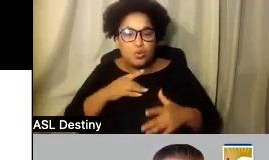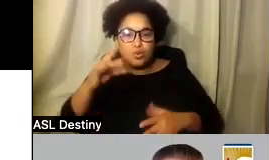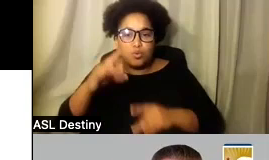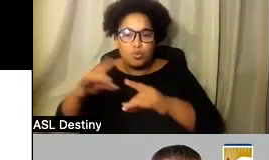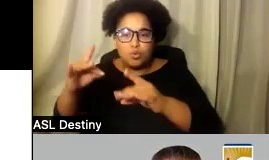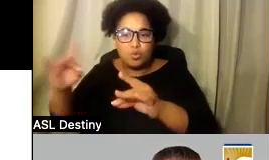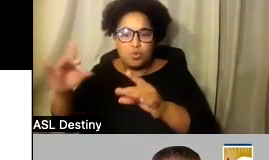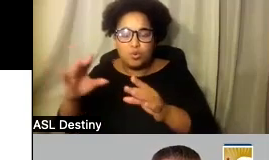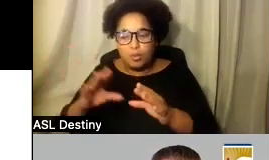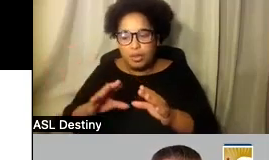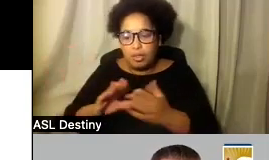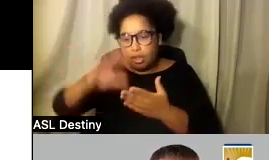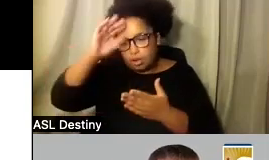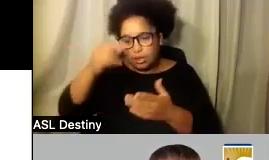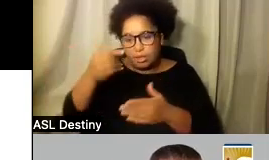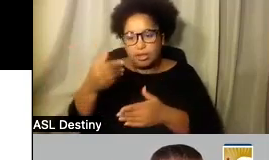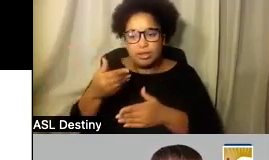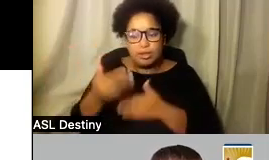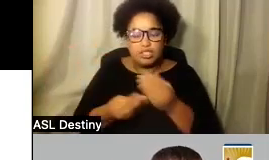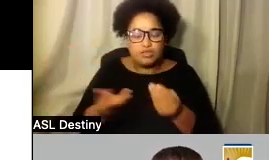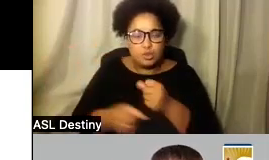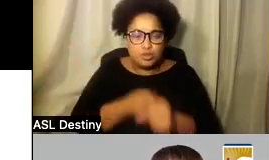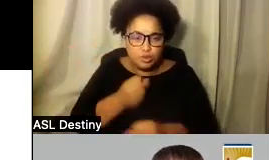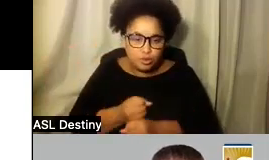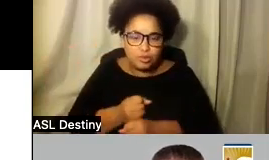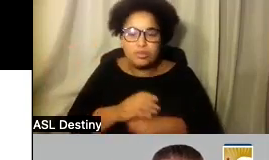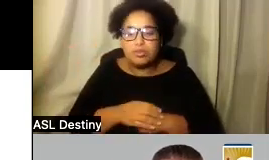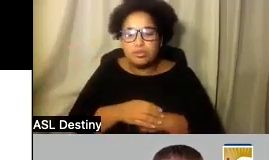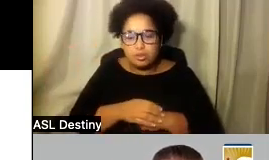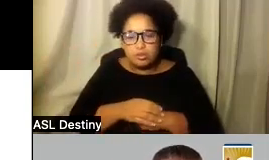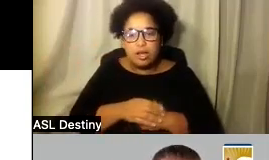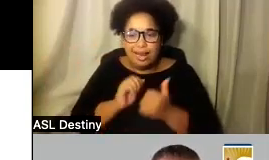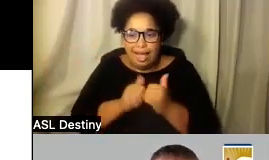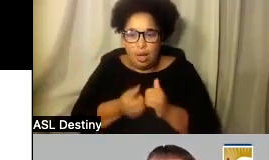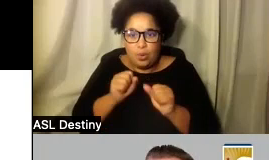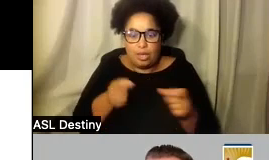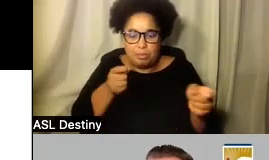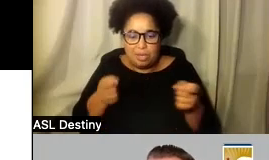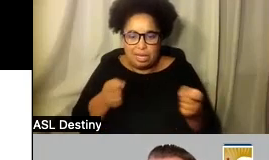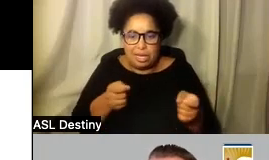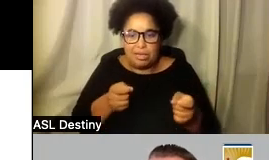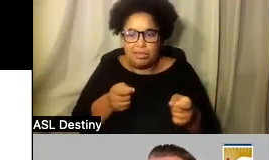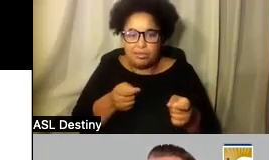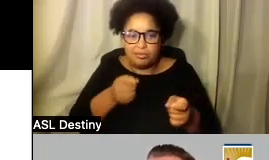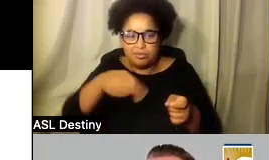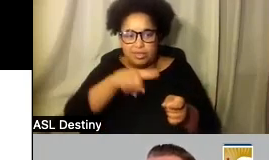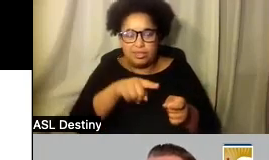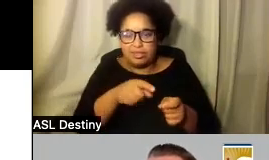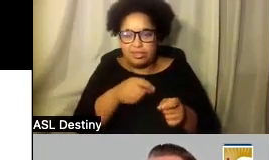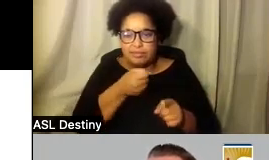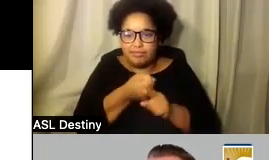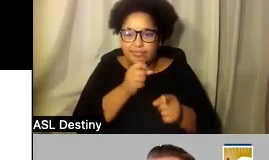years, in the future to mitigate those types of things. Next slide, please.